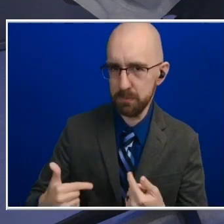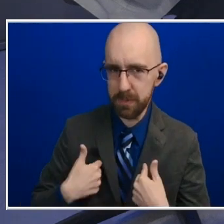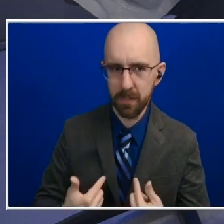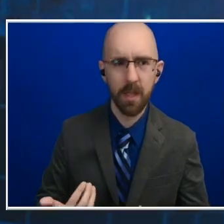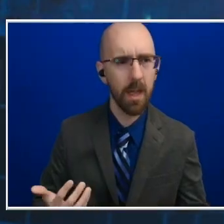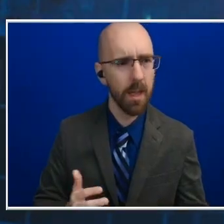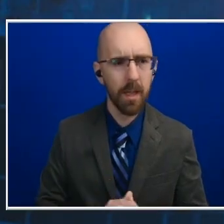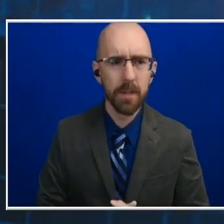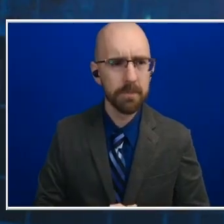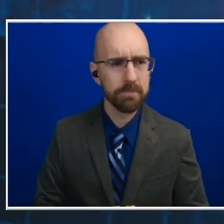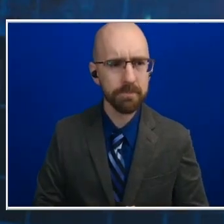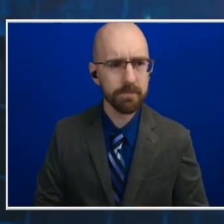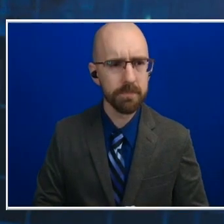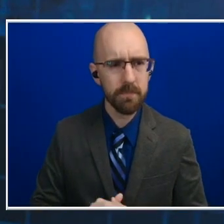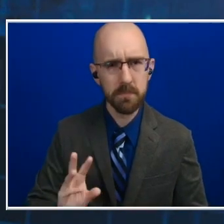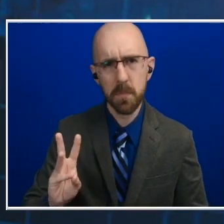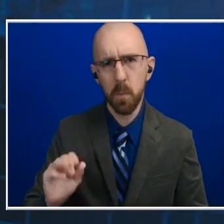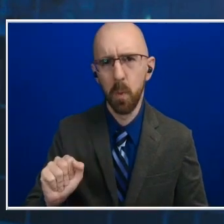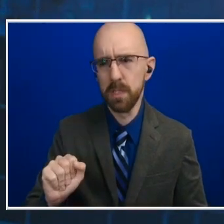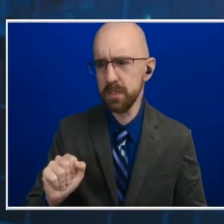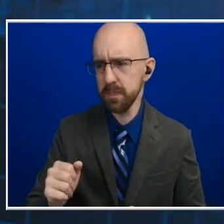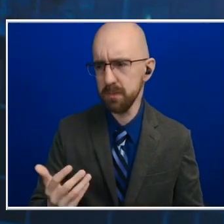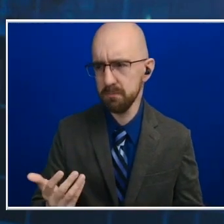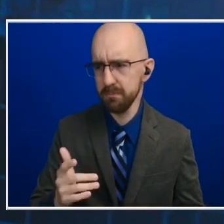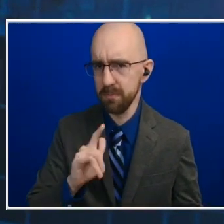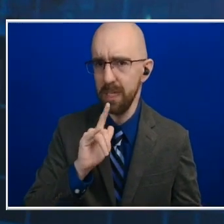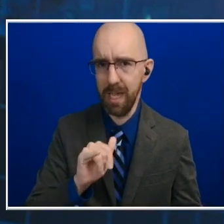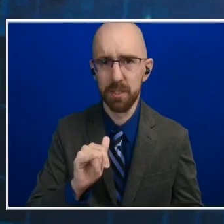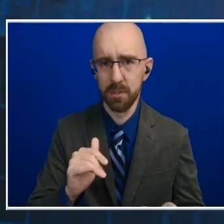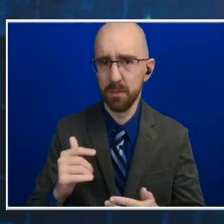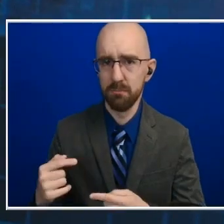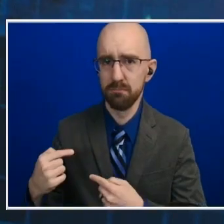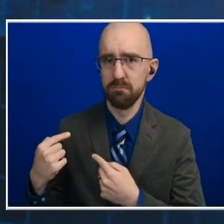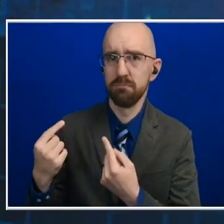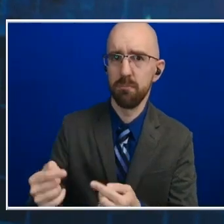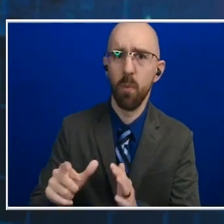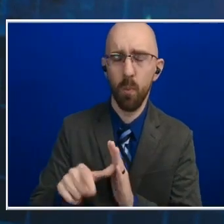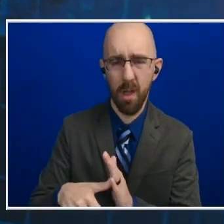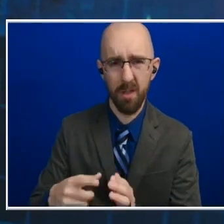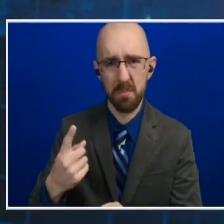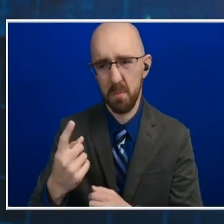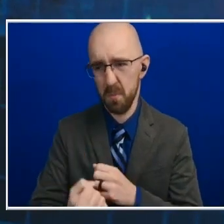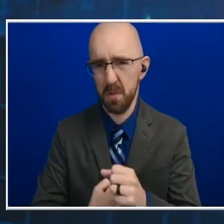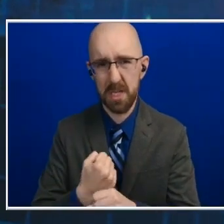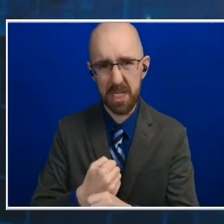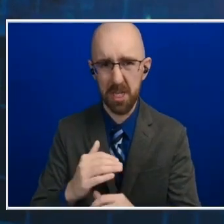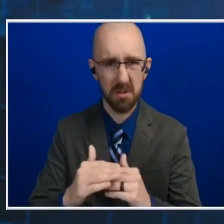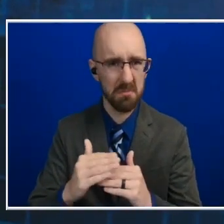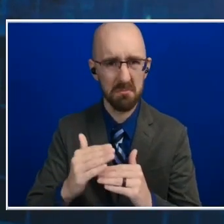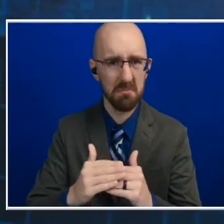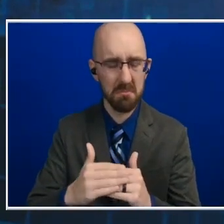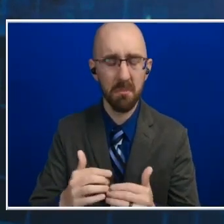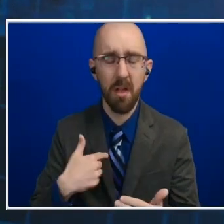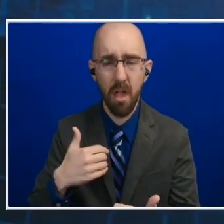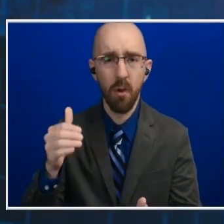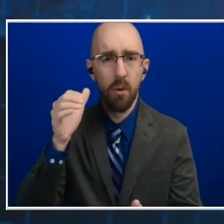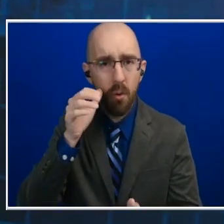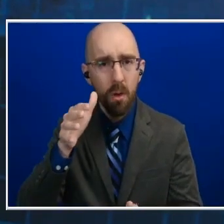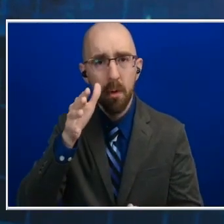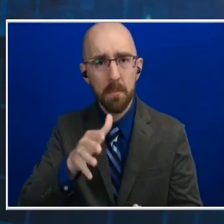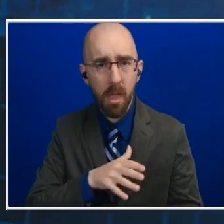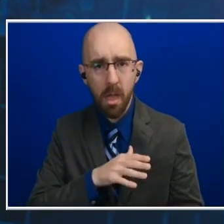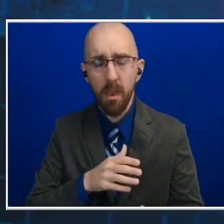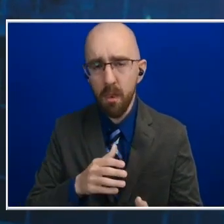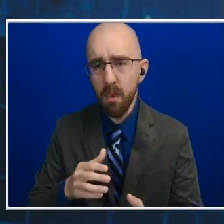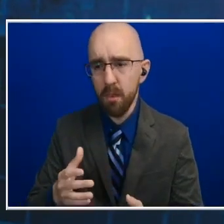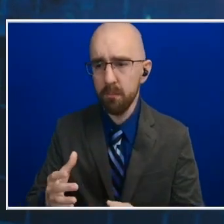It was actually quite some time. I mean, at least a year or so. I mean, I had heard that men got breast cancer, and the